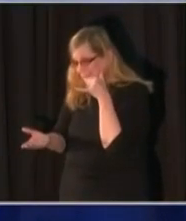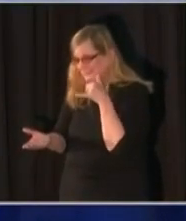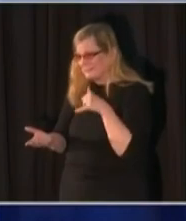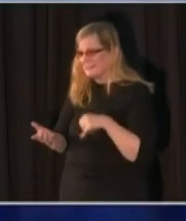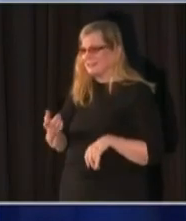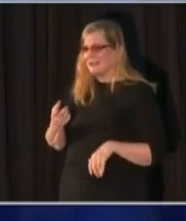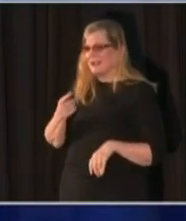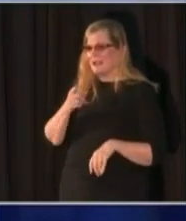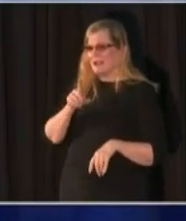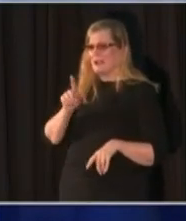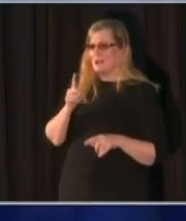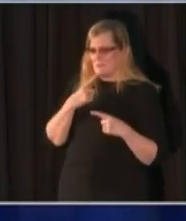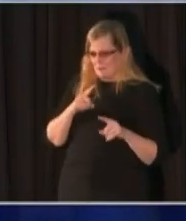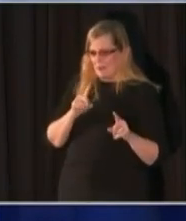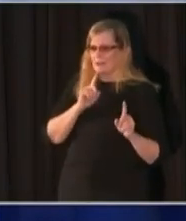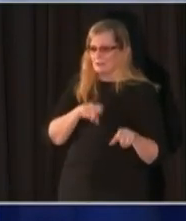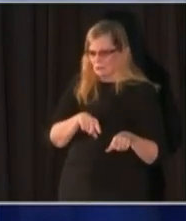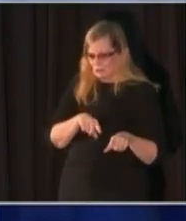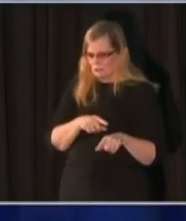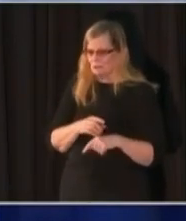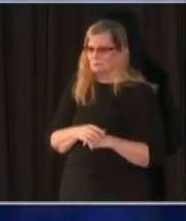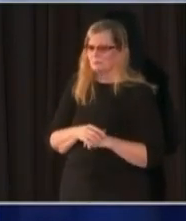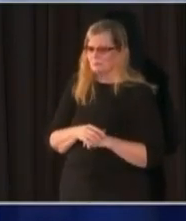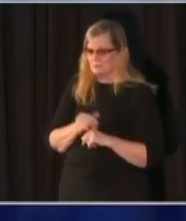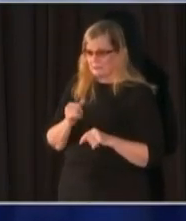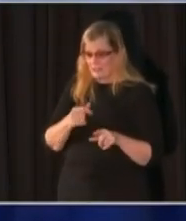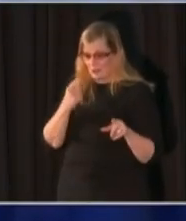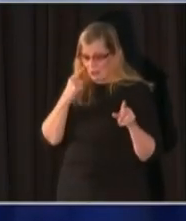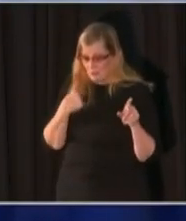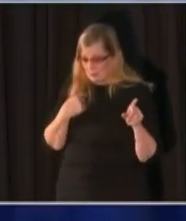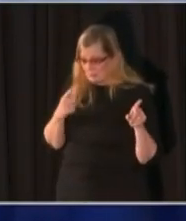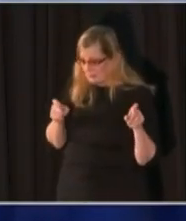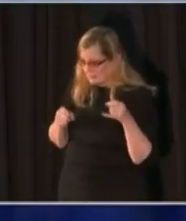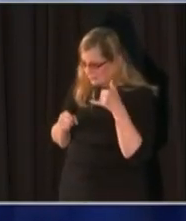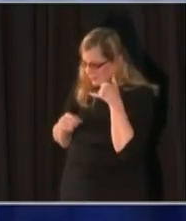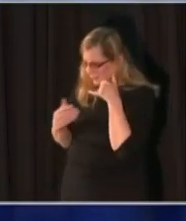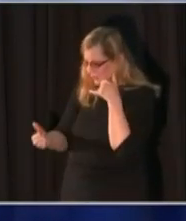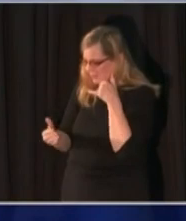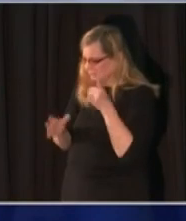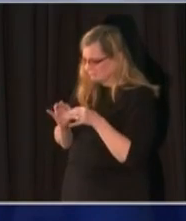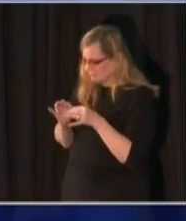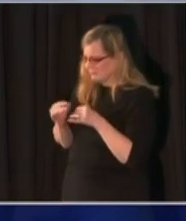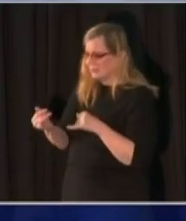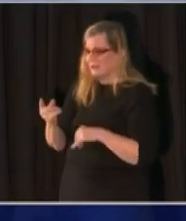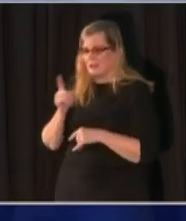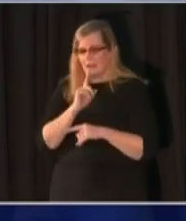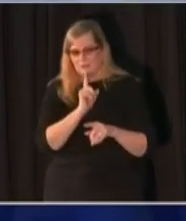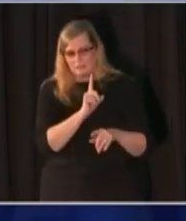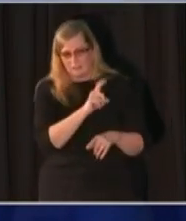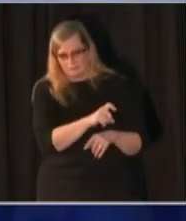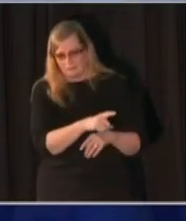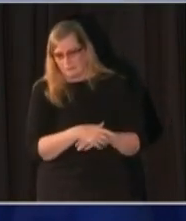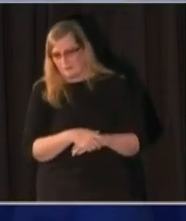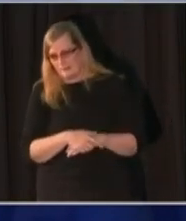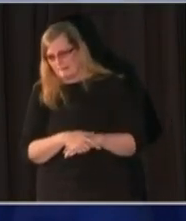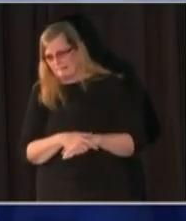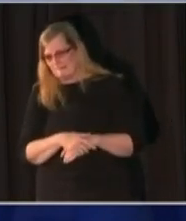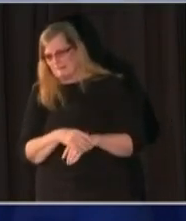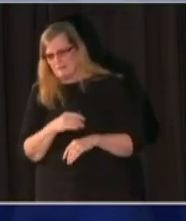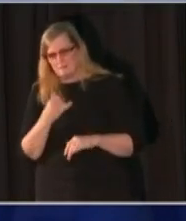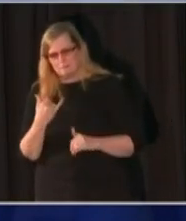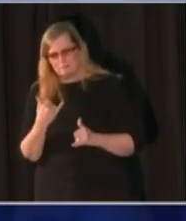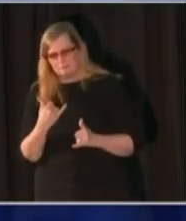Hello, can you hear me? Oh, there he goes. Go ahead. Hello? Okay, can you clarify more what